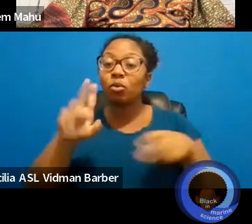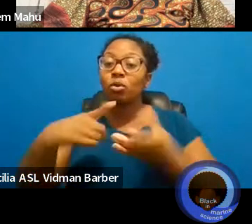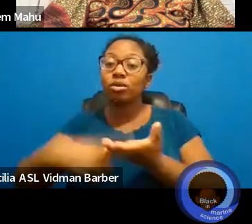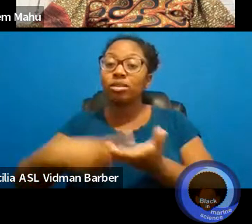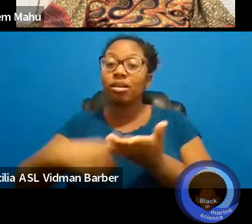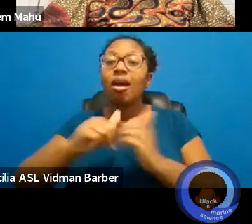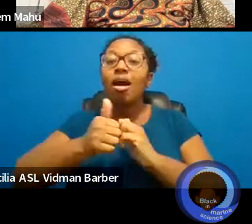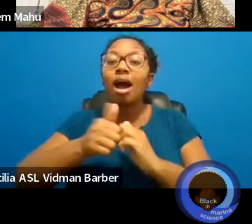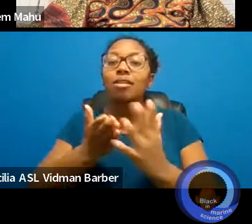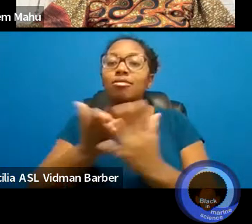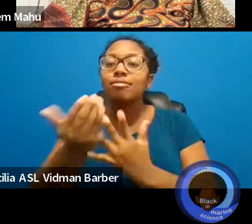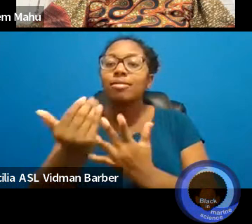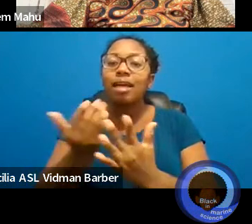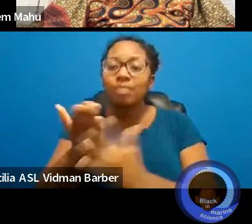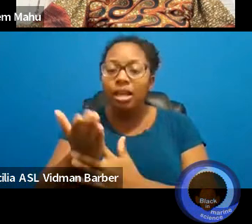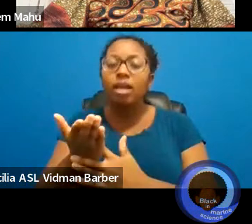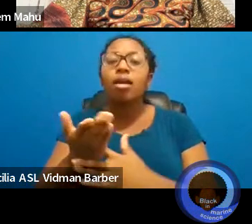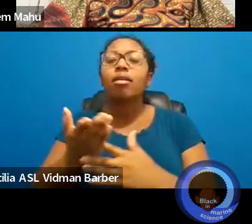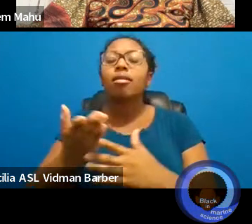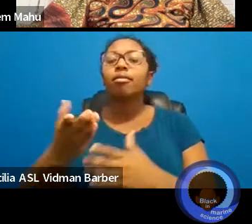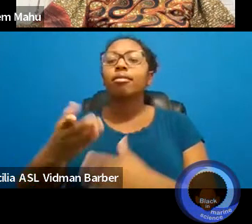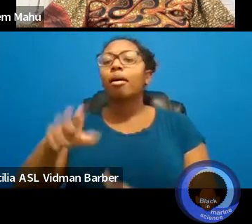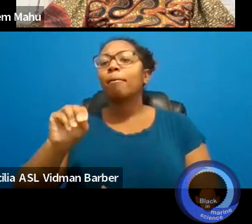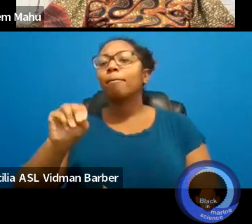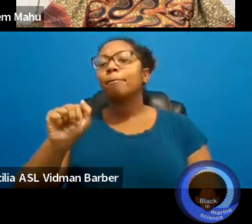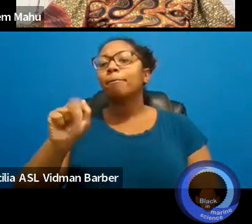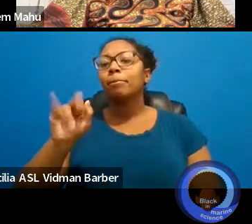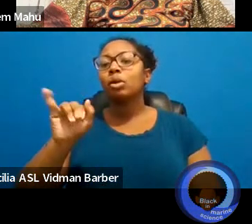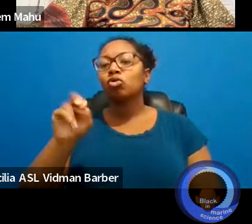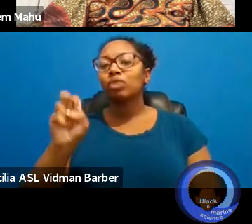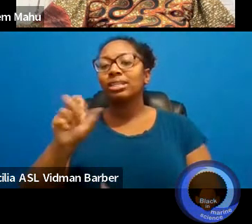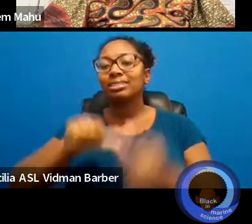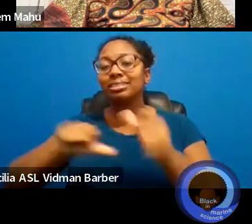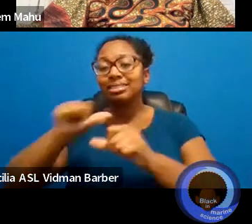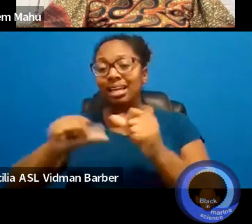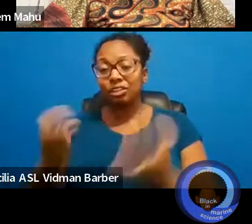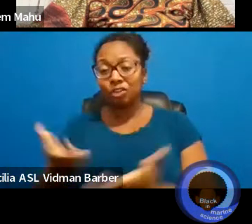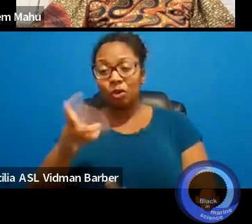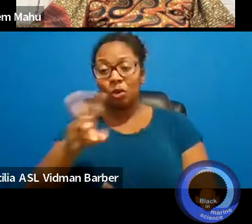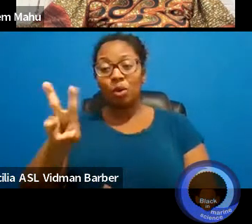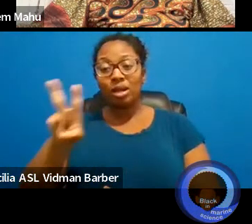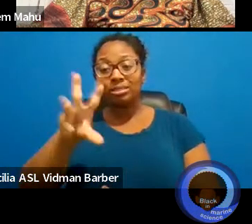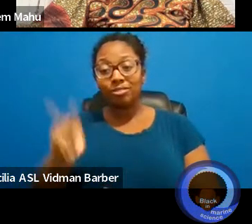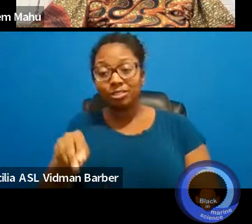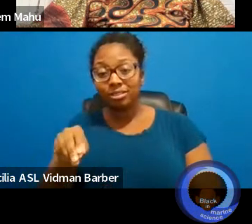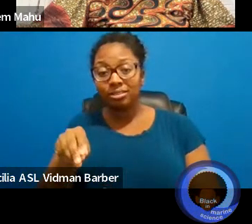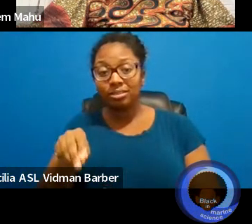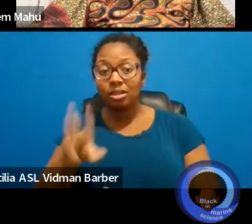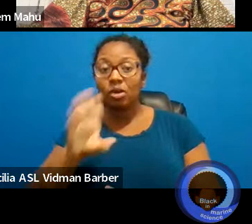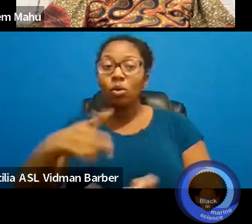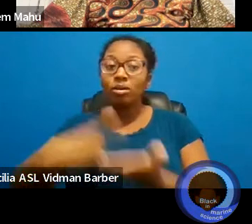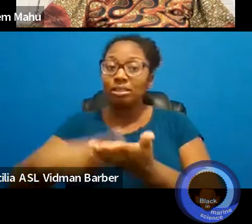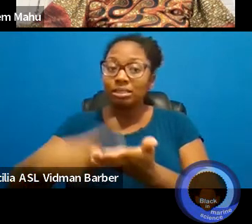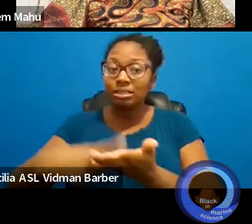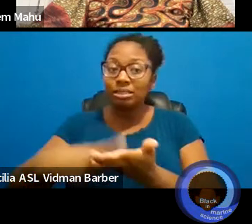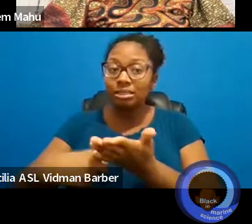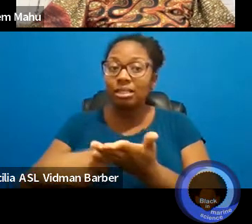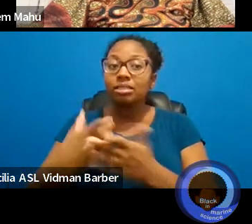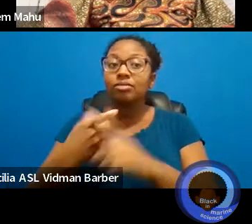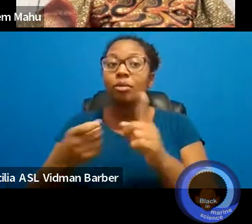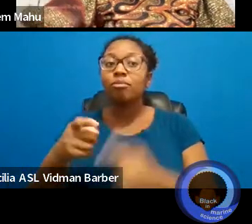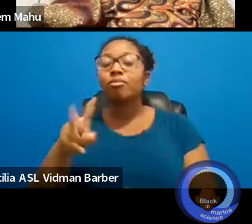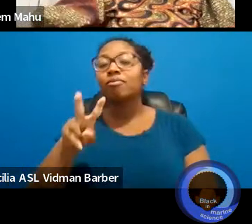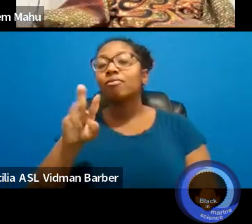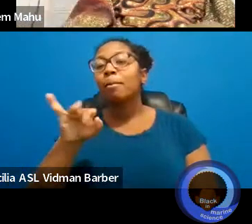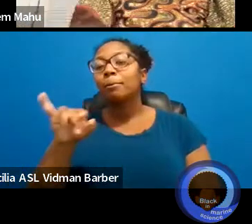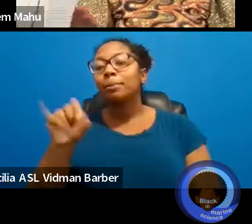through the field of marine science in West Africa. Viewers will be joining us to discuss the BIMS TV, and we'll also answer some